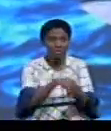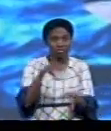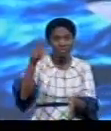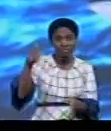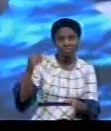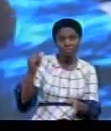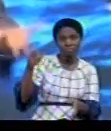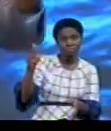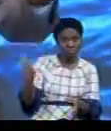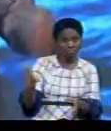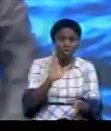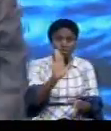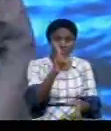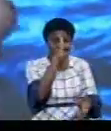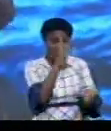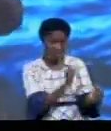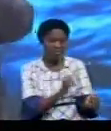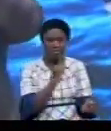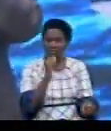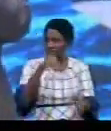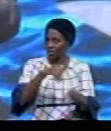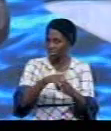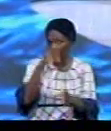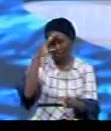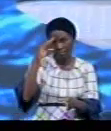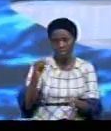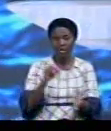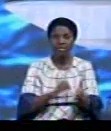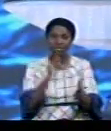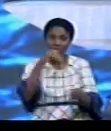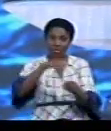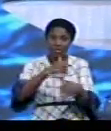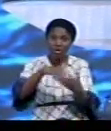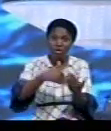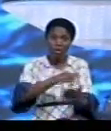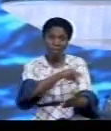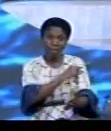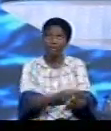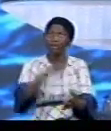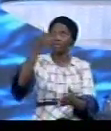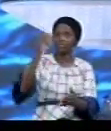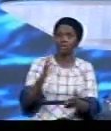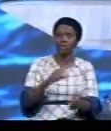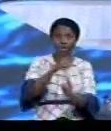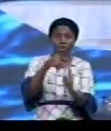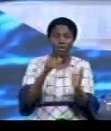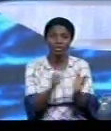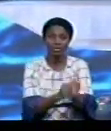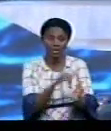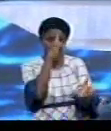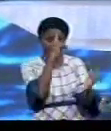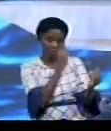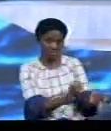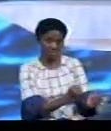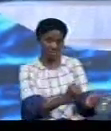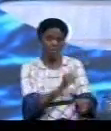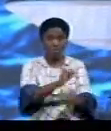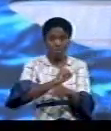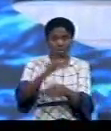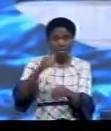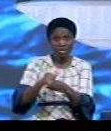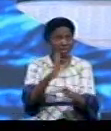in man. Your faith is in the Almighty God. And when that faith operates in your life,